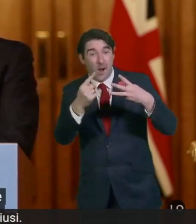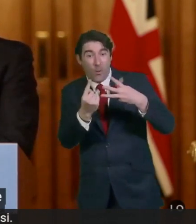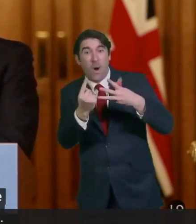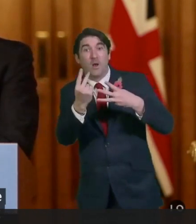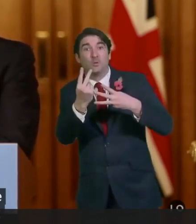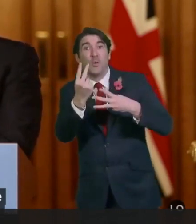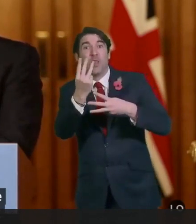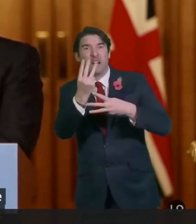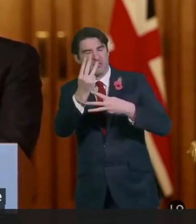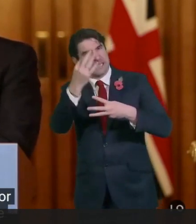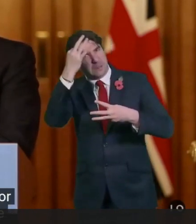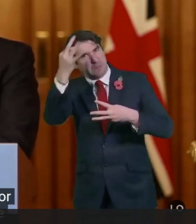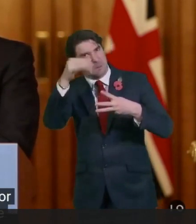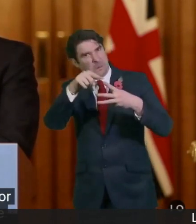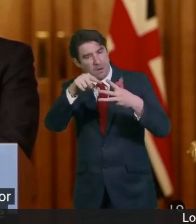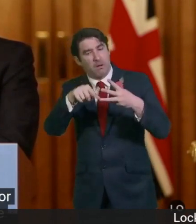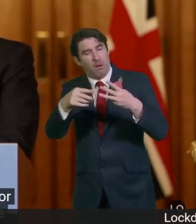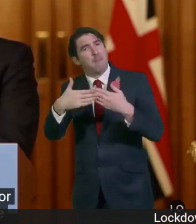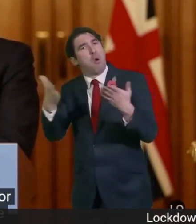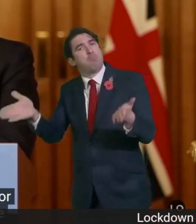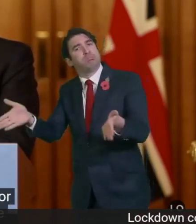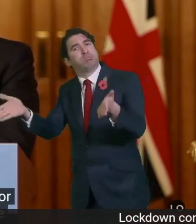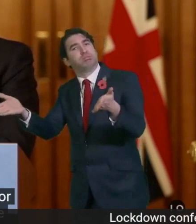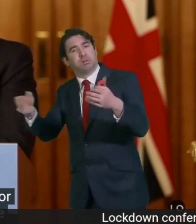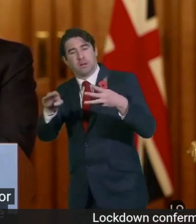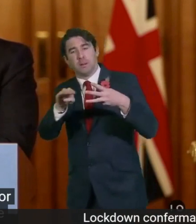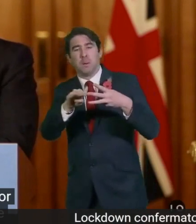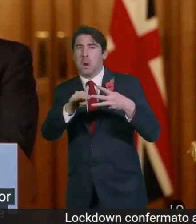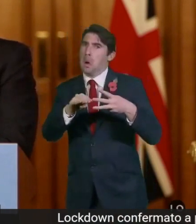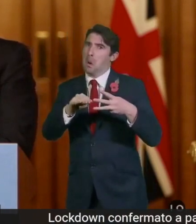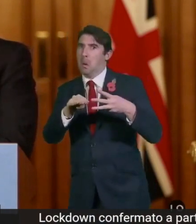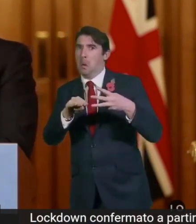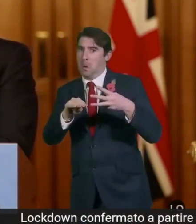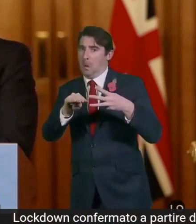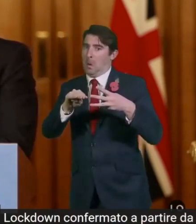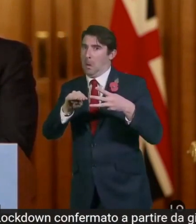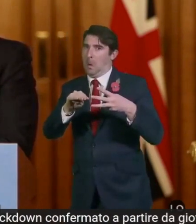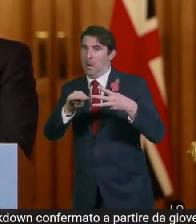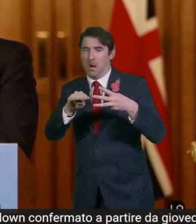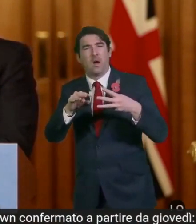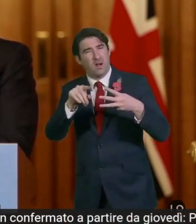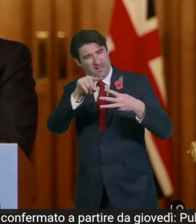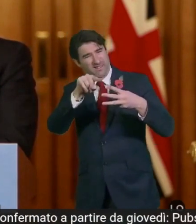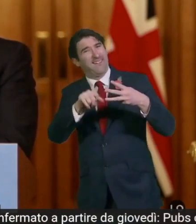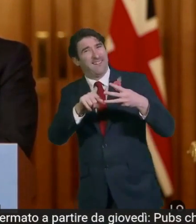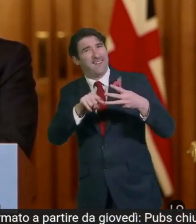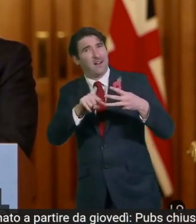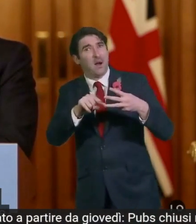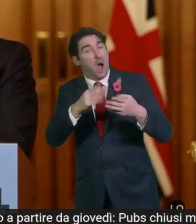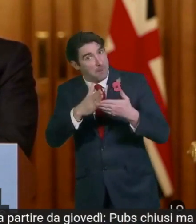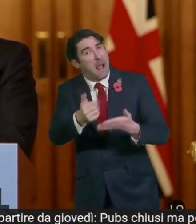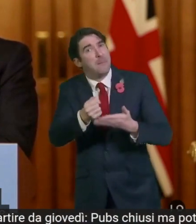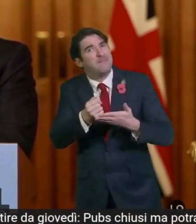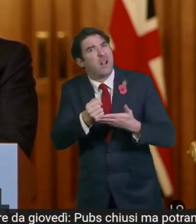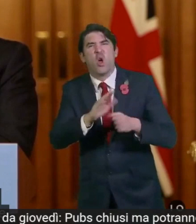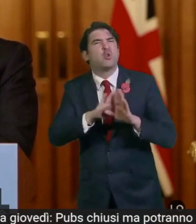down in the areas or lower than it would otherwise have been. No question. They made a huge, their sacrifices, their effort